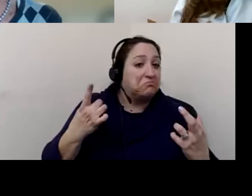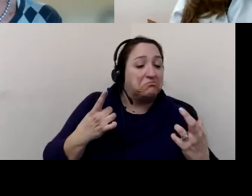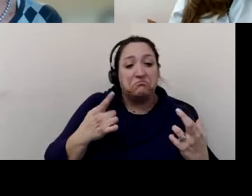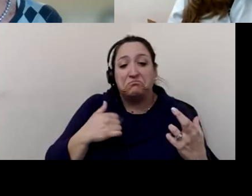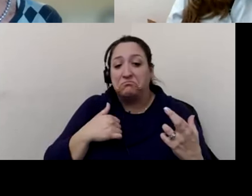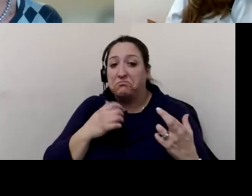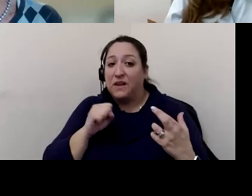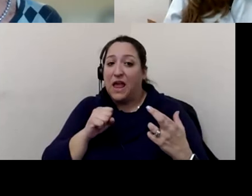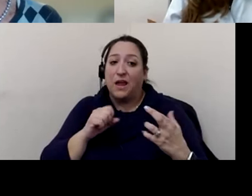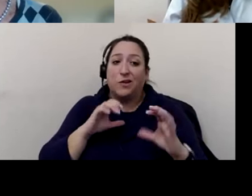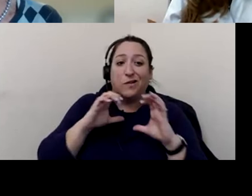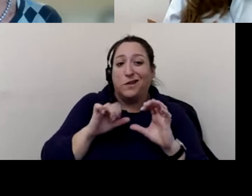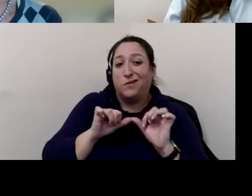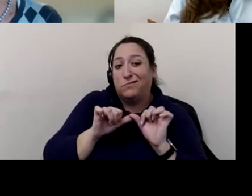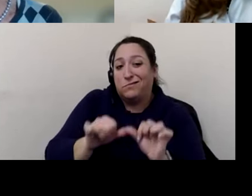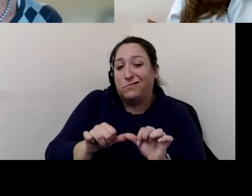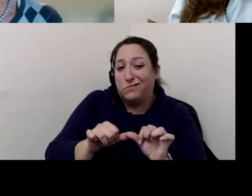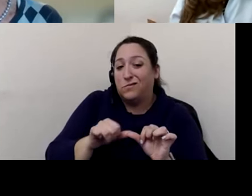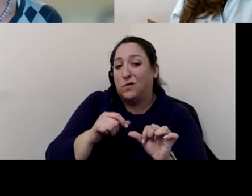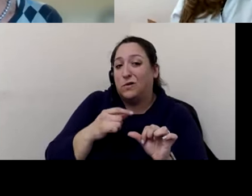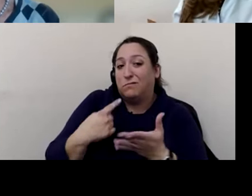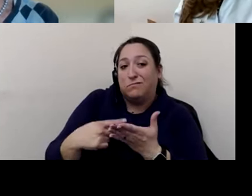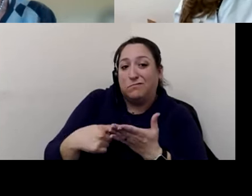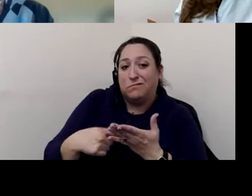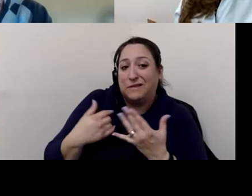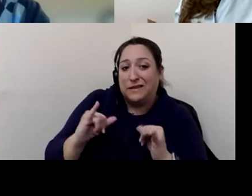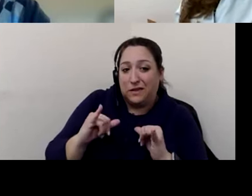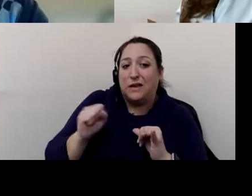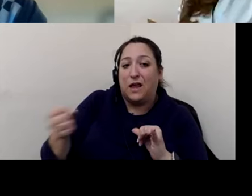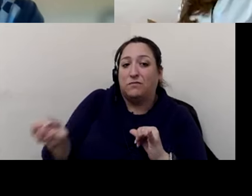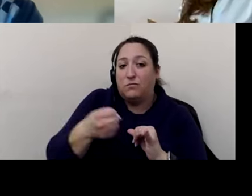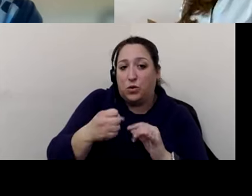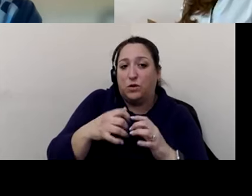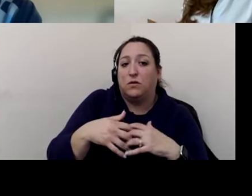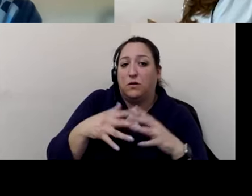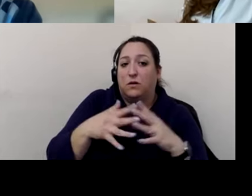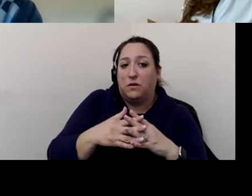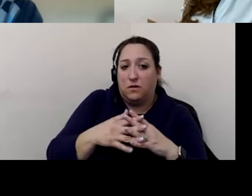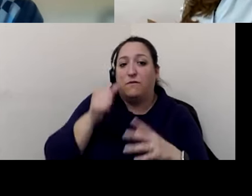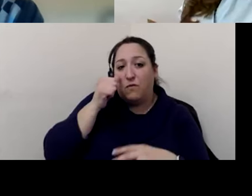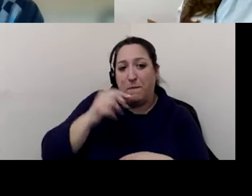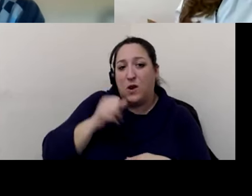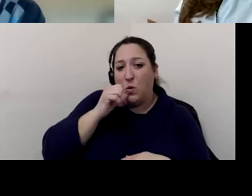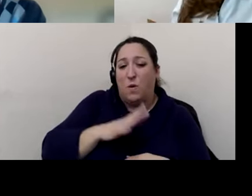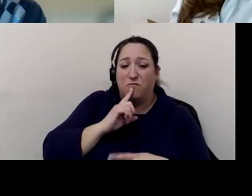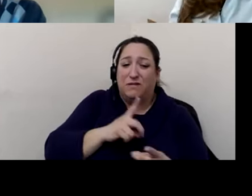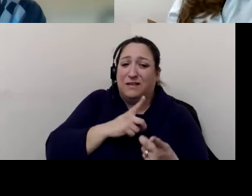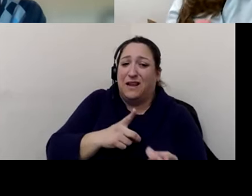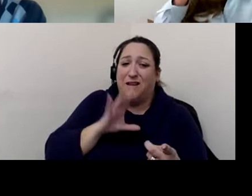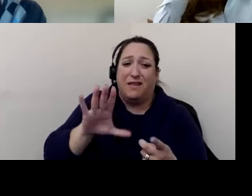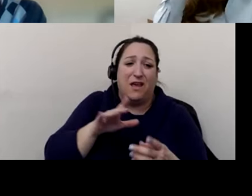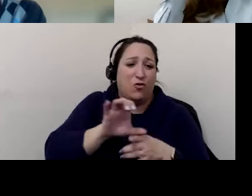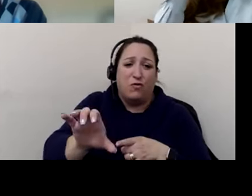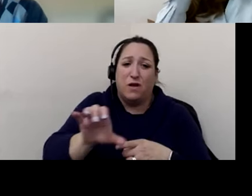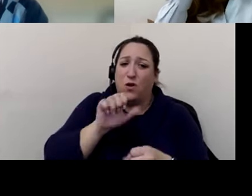that conversation, and it is something that we can put in place for those men and women that have dedicated so much of their career